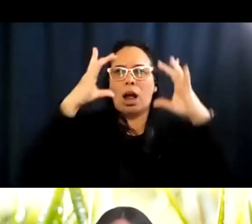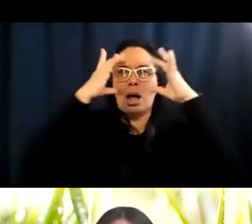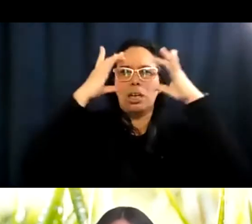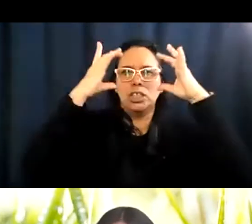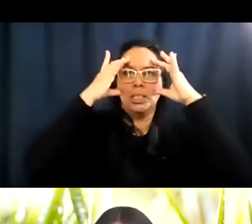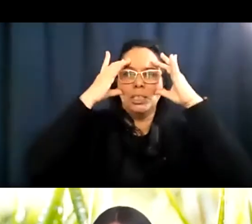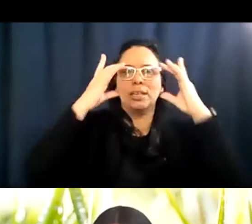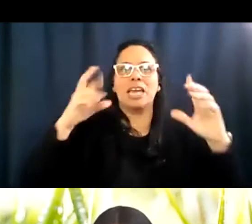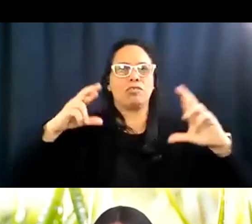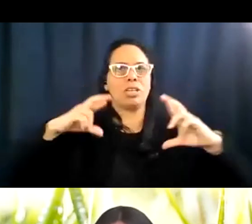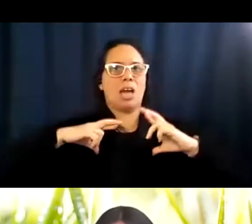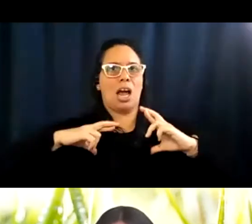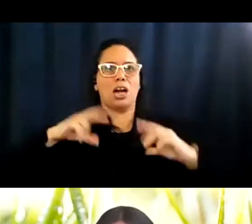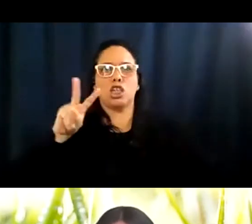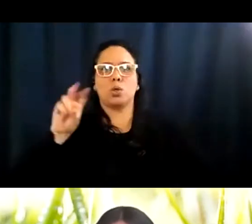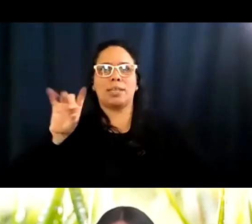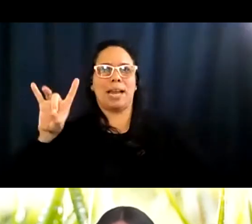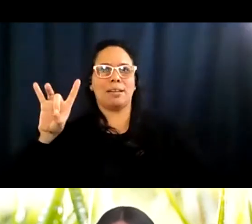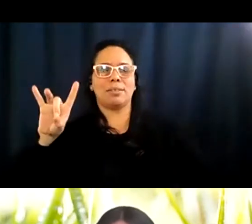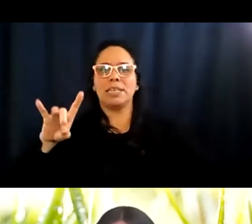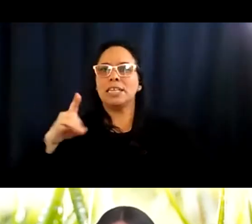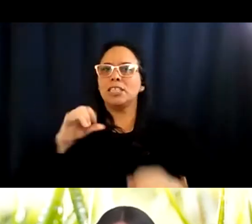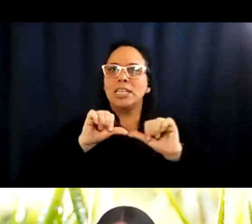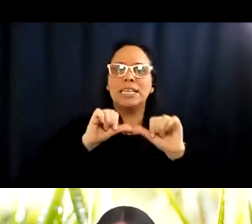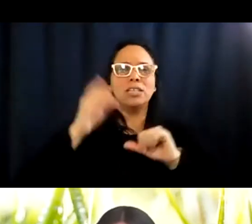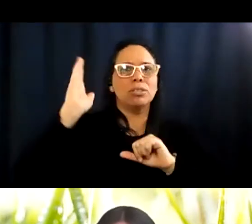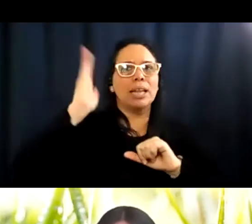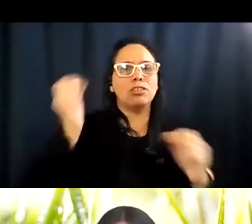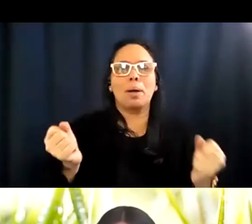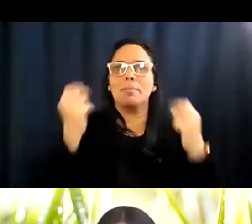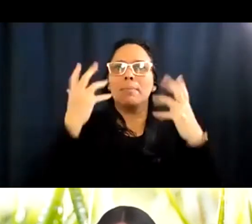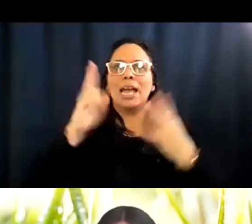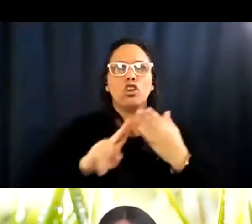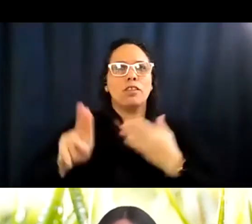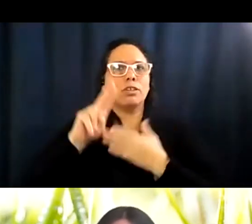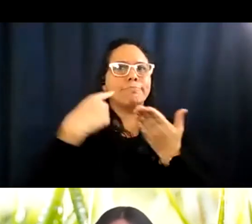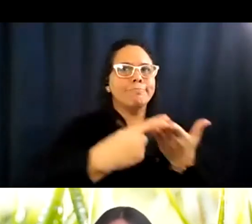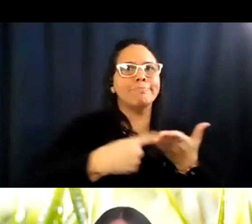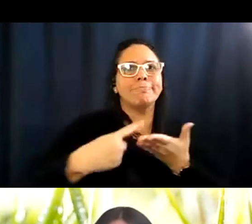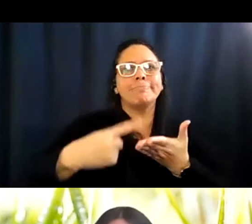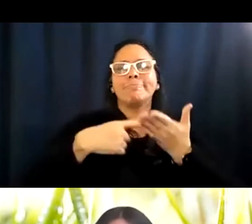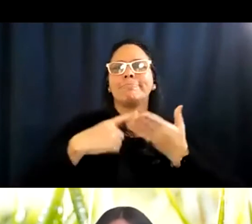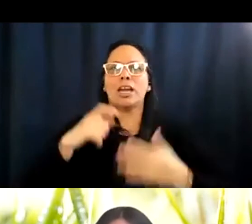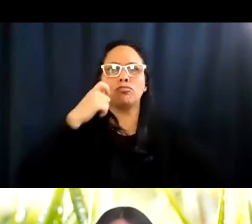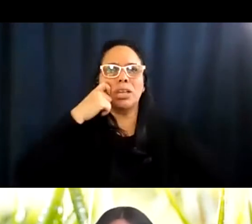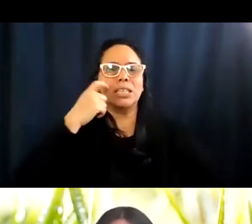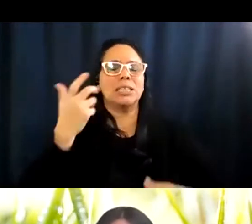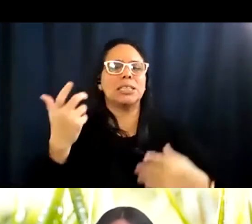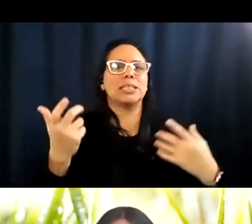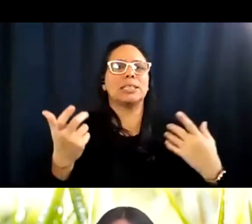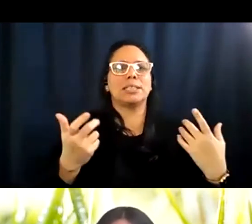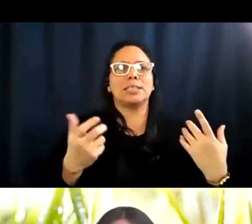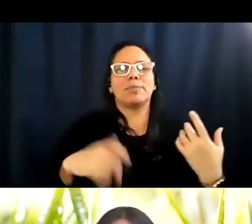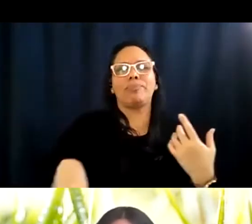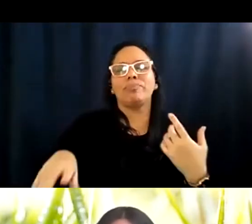2008. Davis has continued to lecture at many universities discussing issues regarding race, the criminal